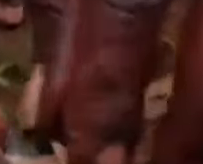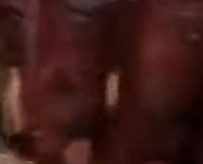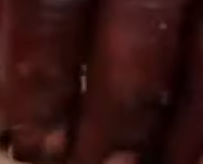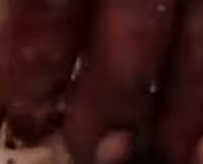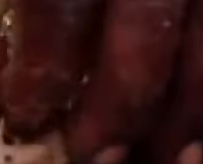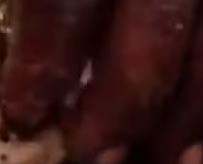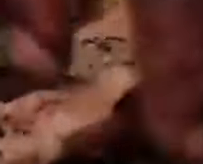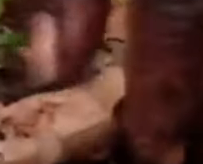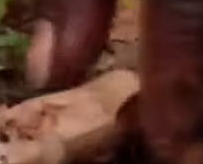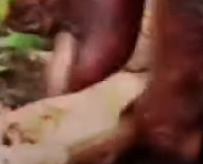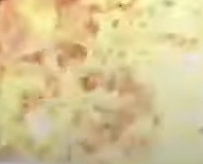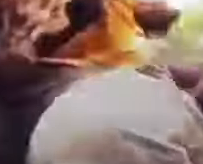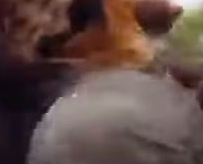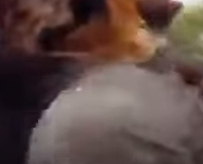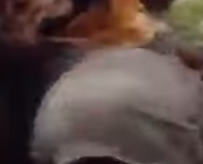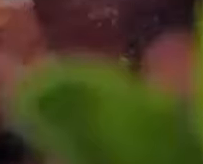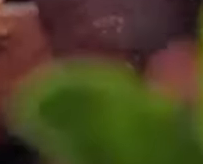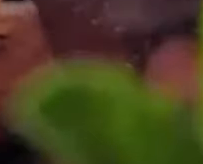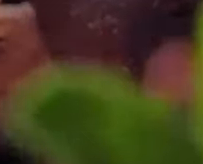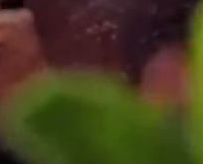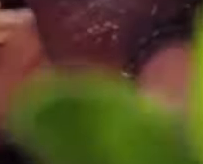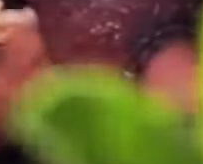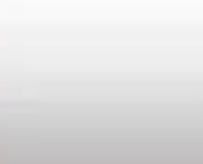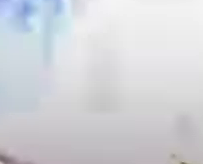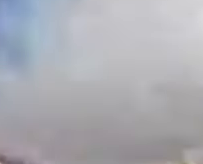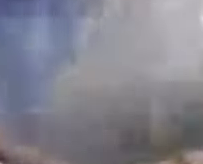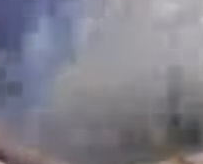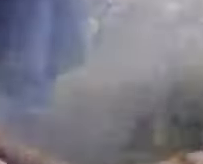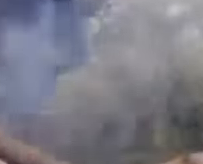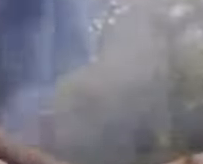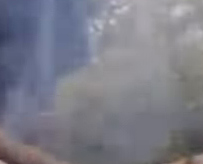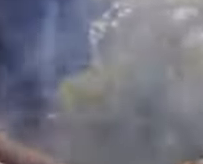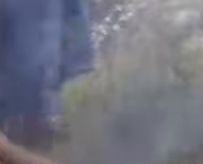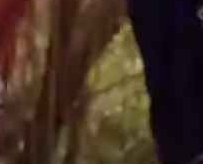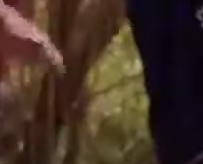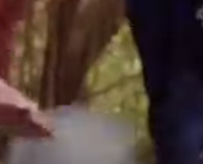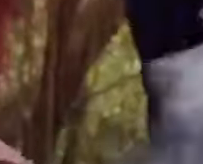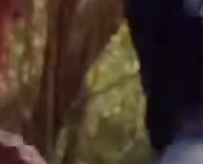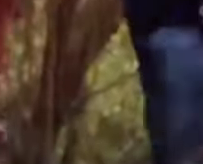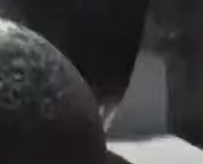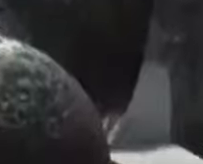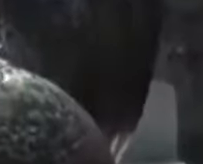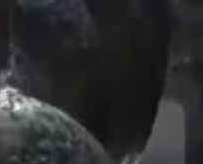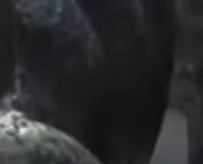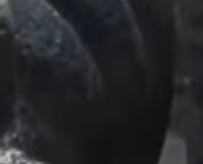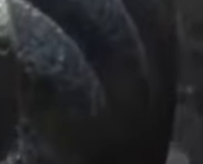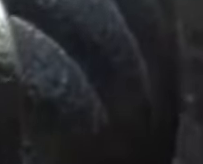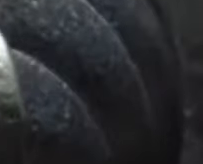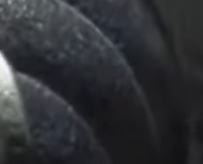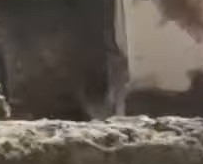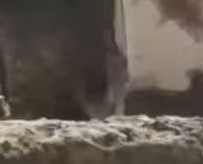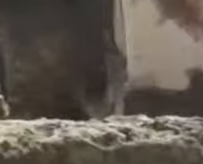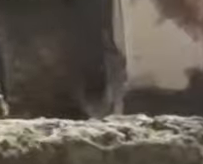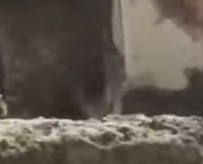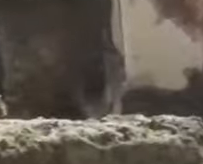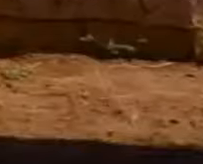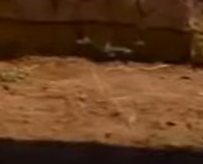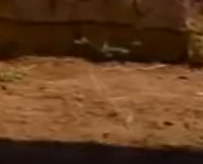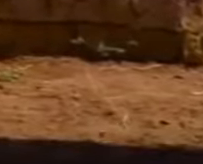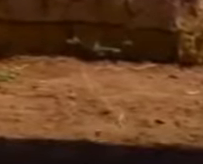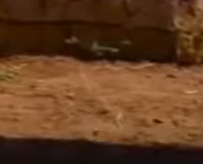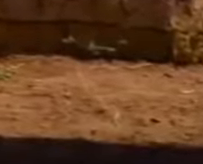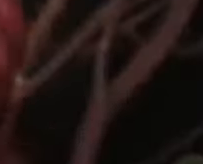to explore the richness and diversity of Africa's culture and heritage. Tune in to our special